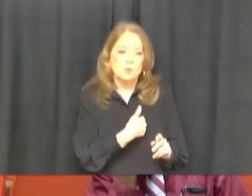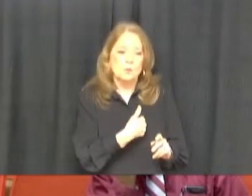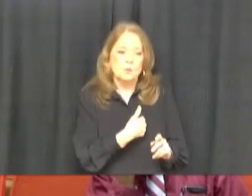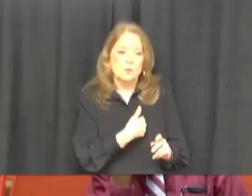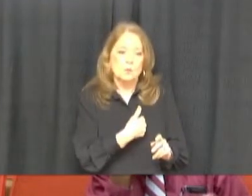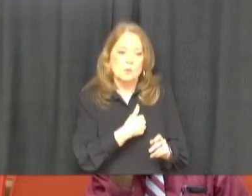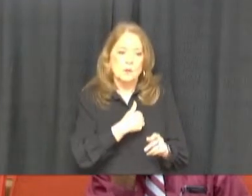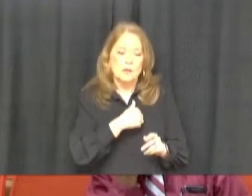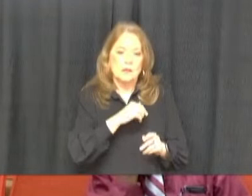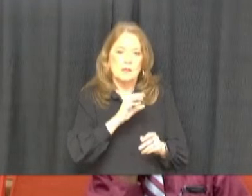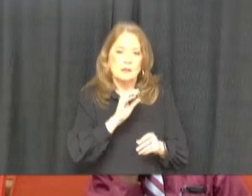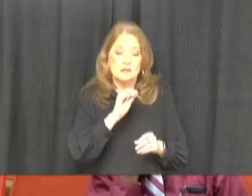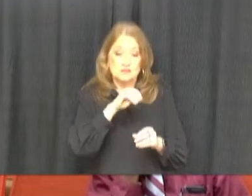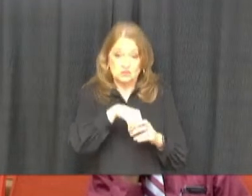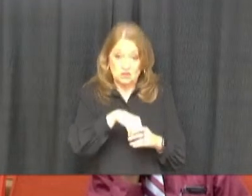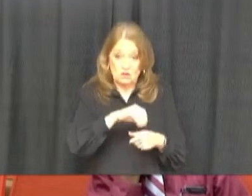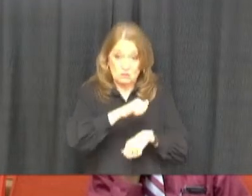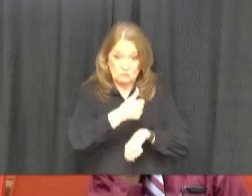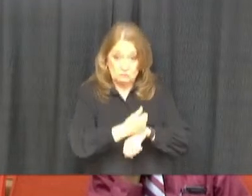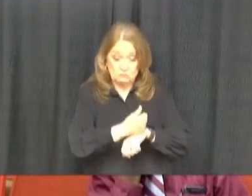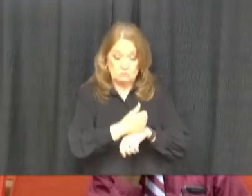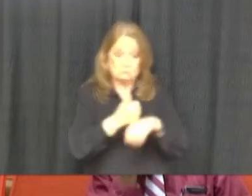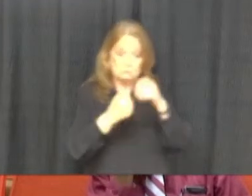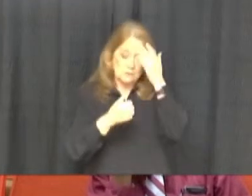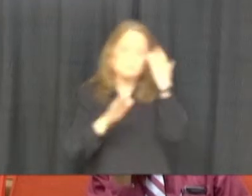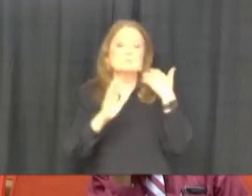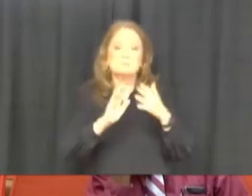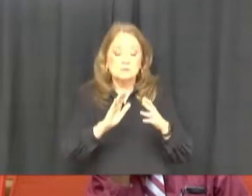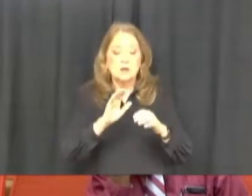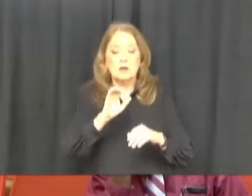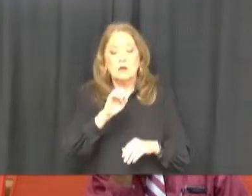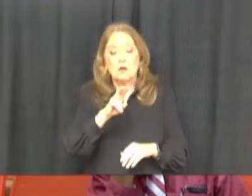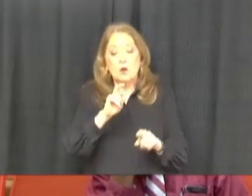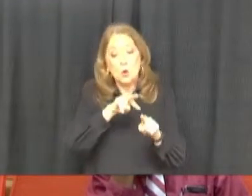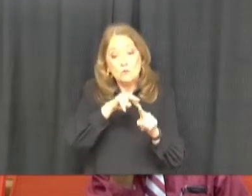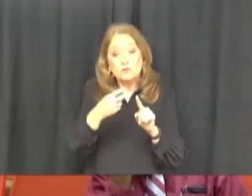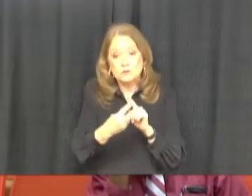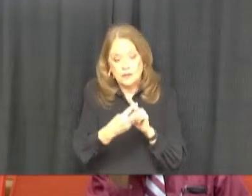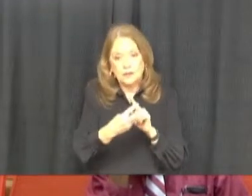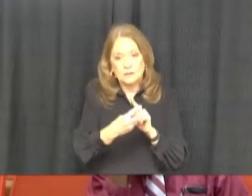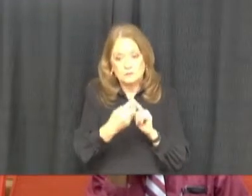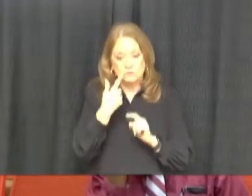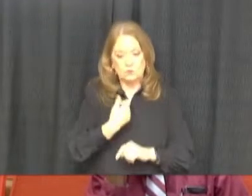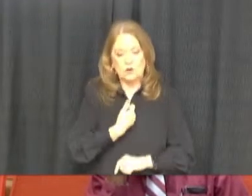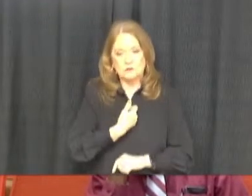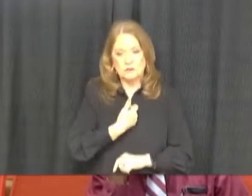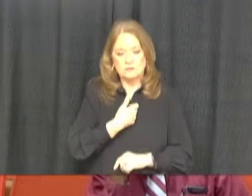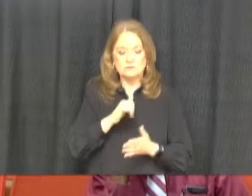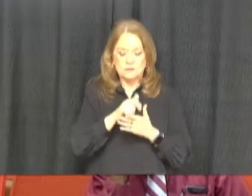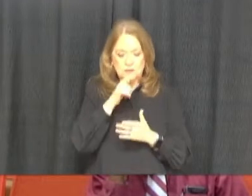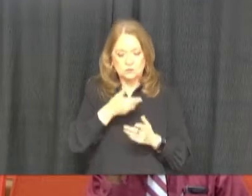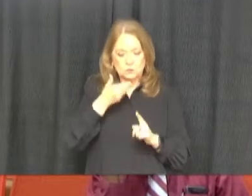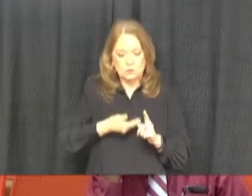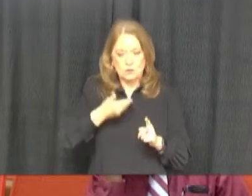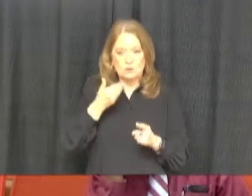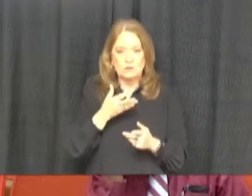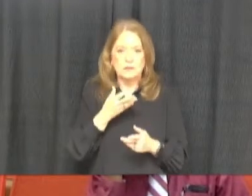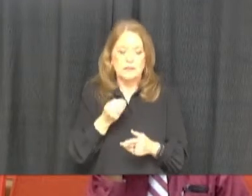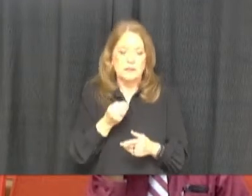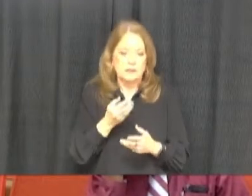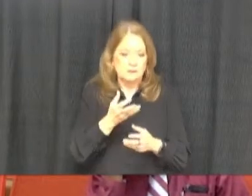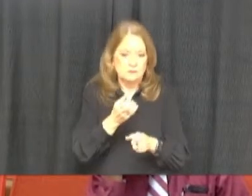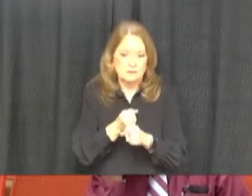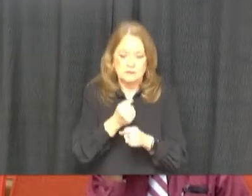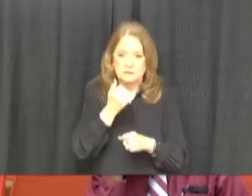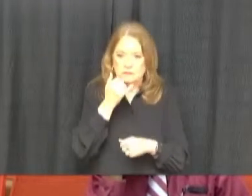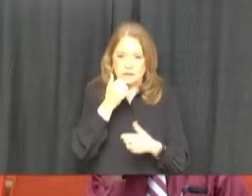we install oversight on ourselves. That's who we are. And unfortunately, at times that causes someone to